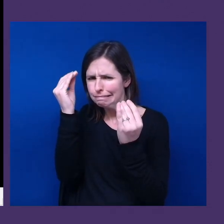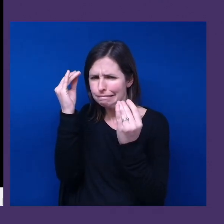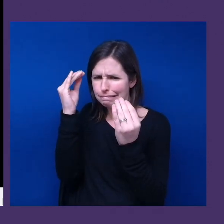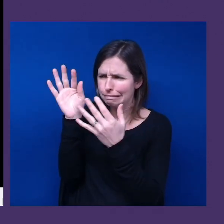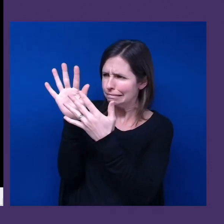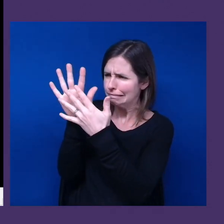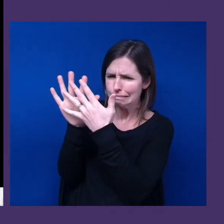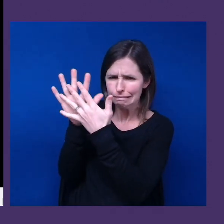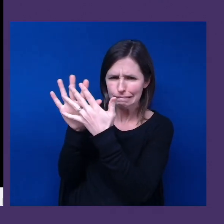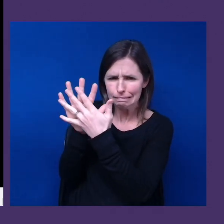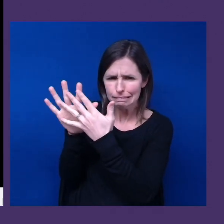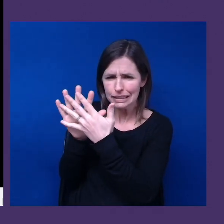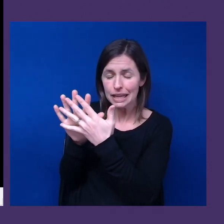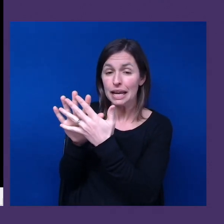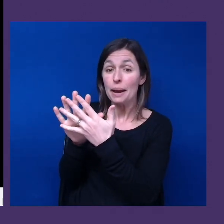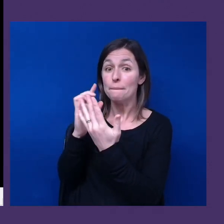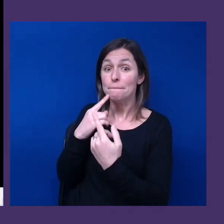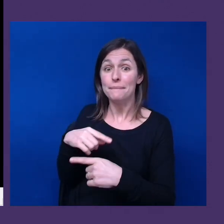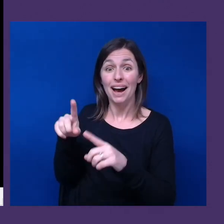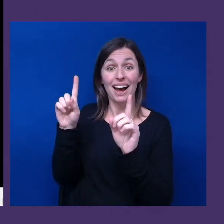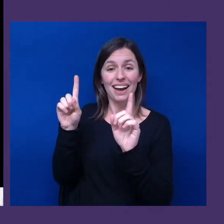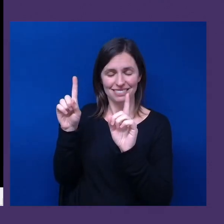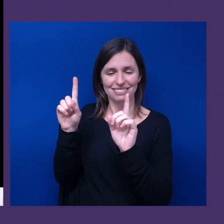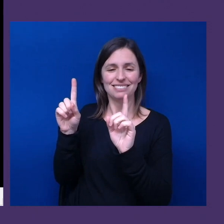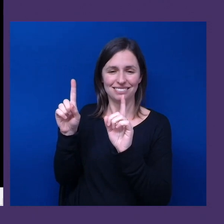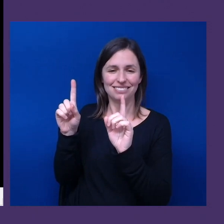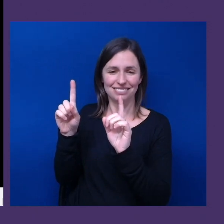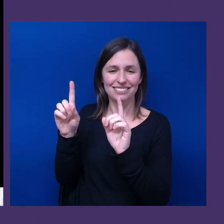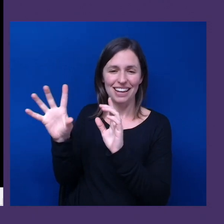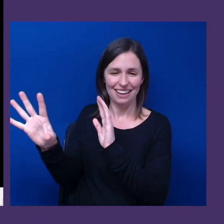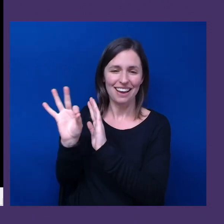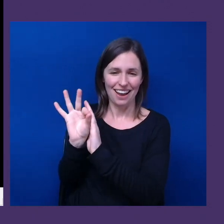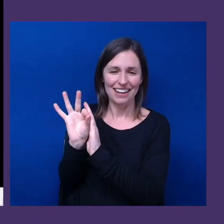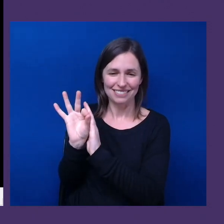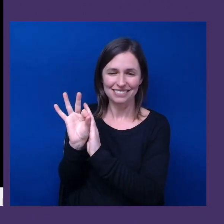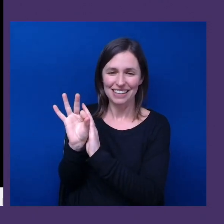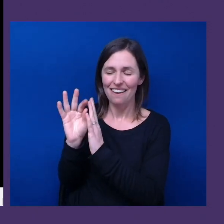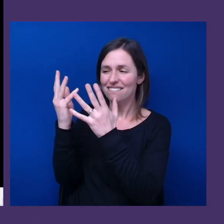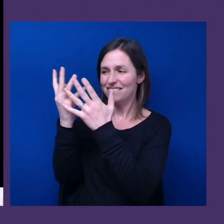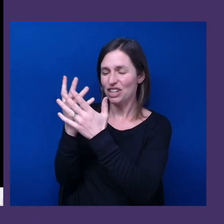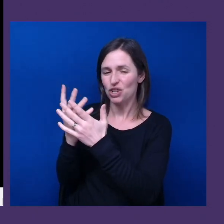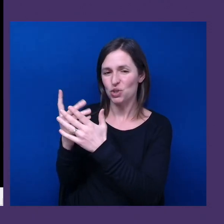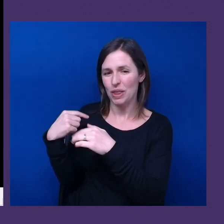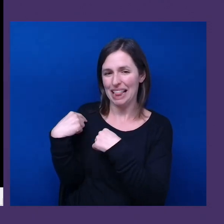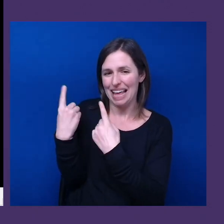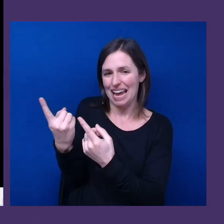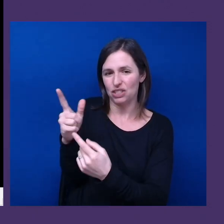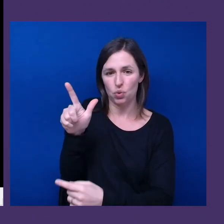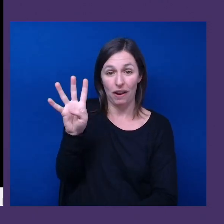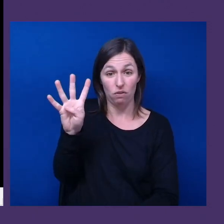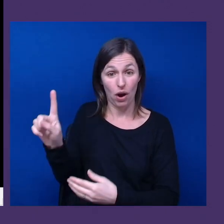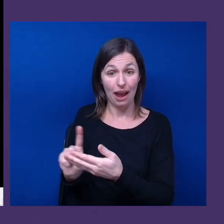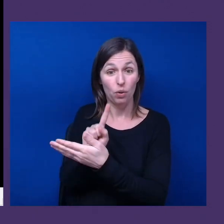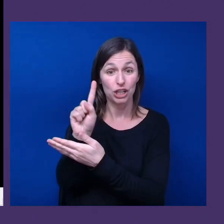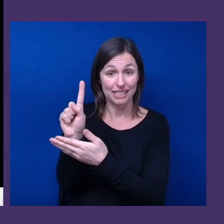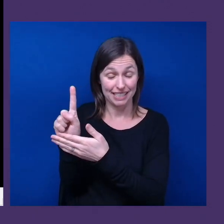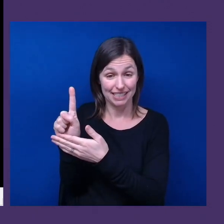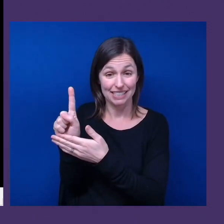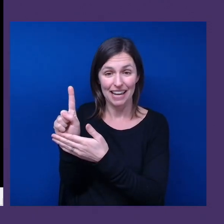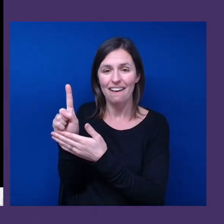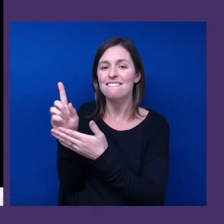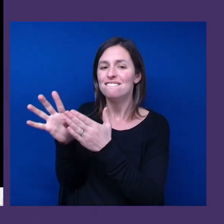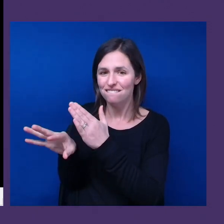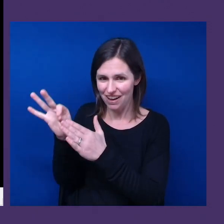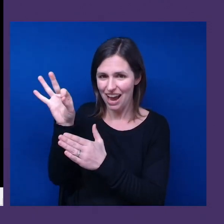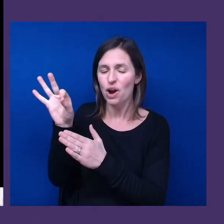picker, but now it's got it, and it's filtered it to the last 24 hours. It has found a